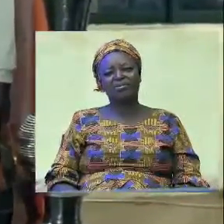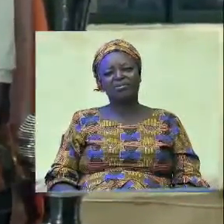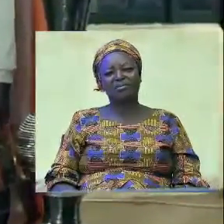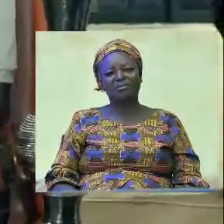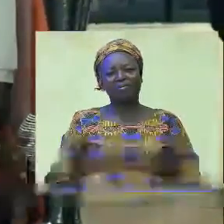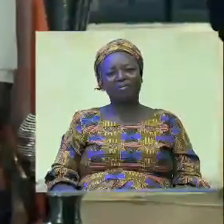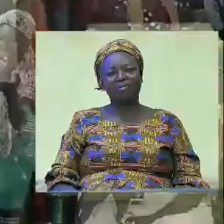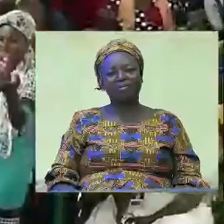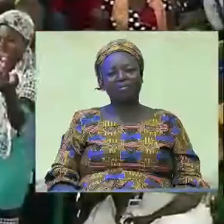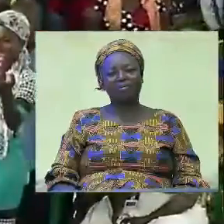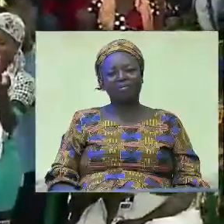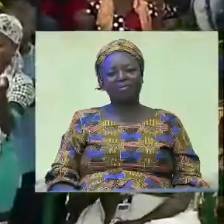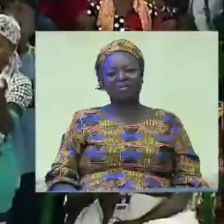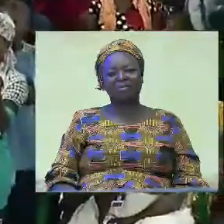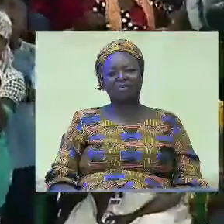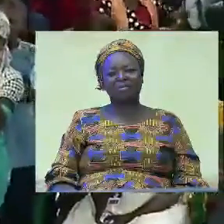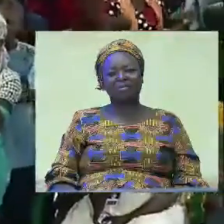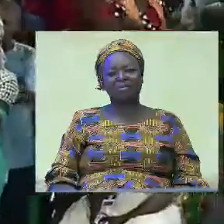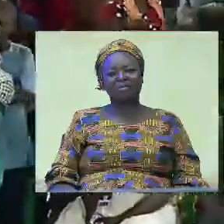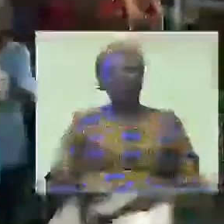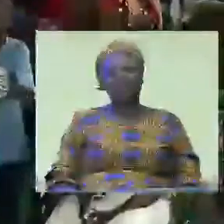Lord!